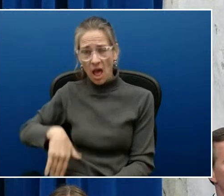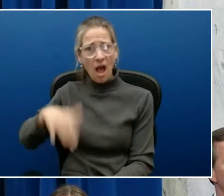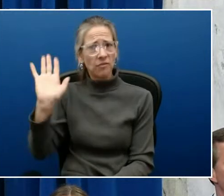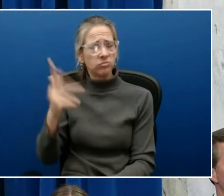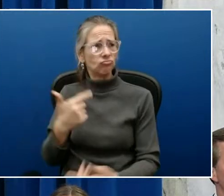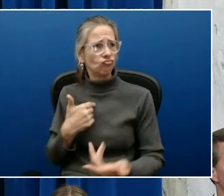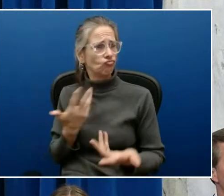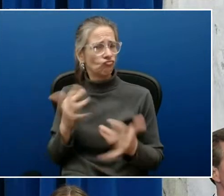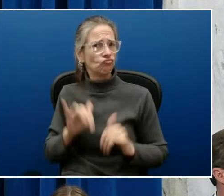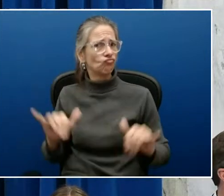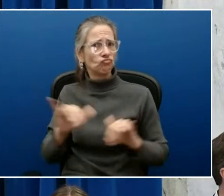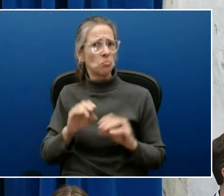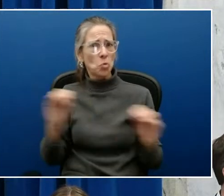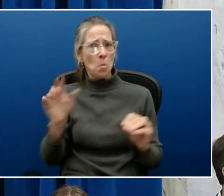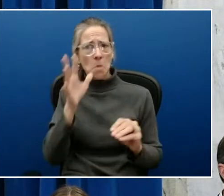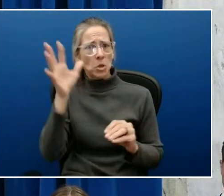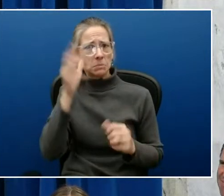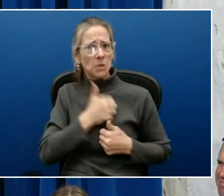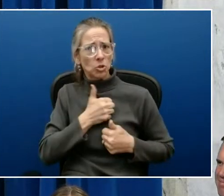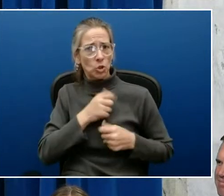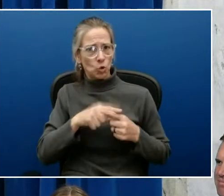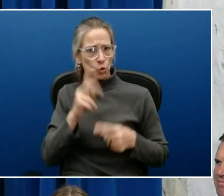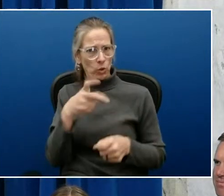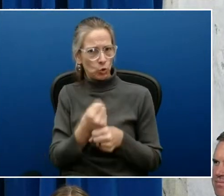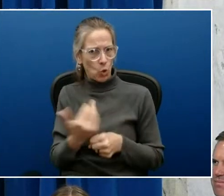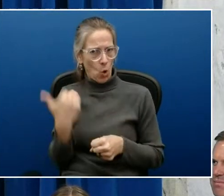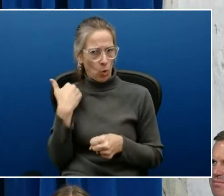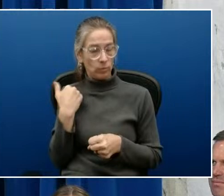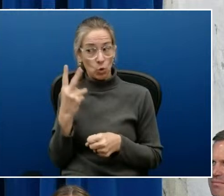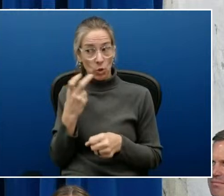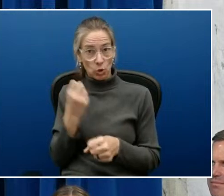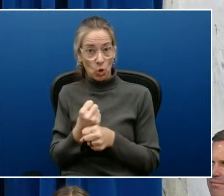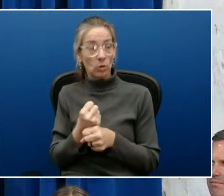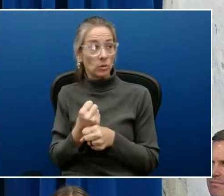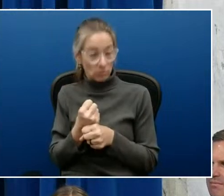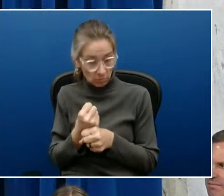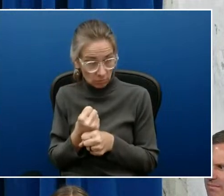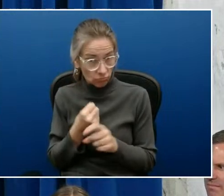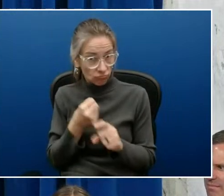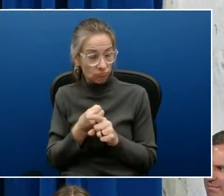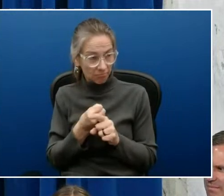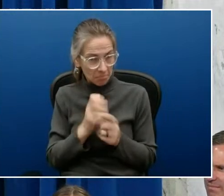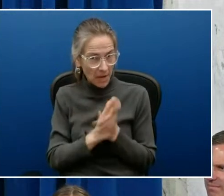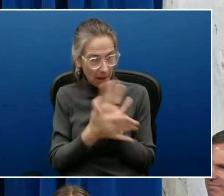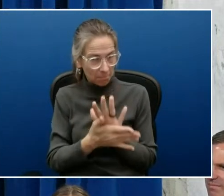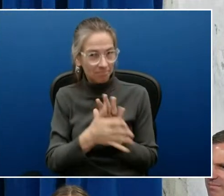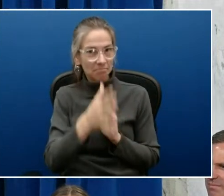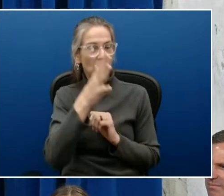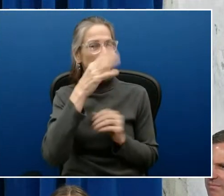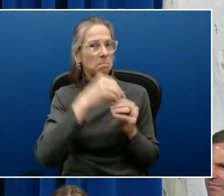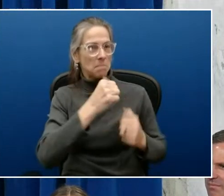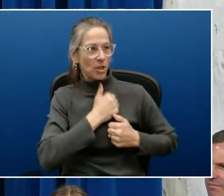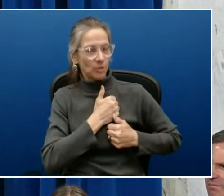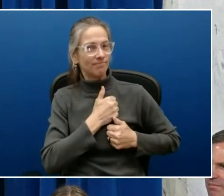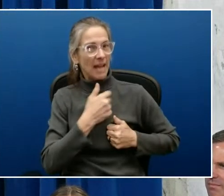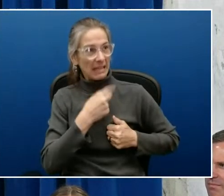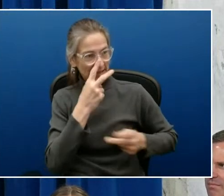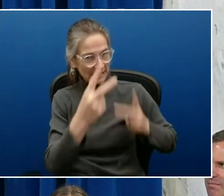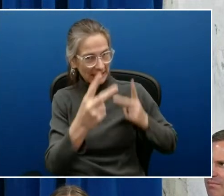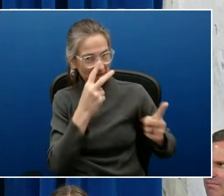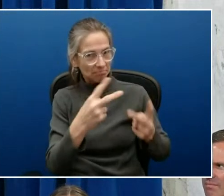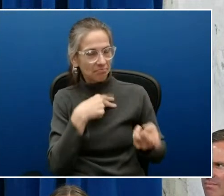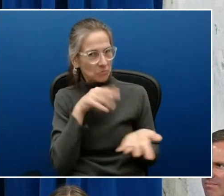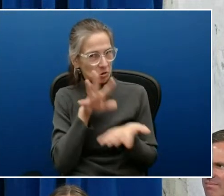ago. But in those 2 years, I have not only seen a lot, but I have learned a lot. I've learned about the struggles that military